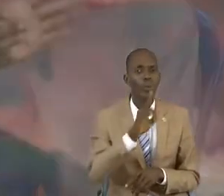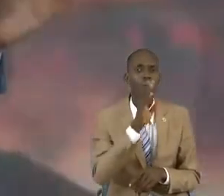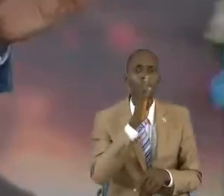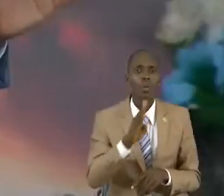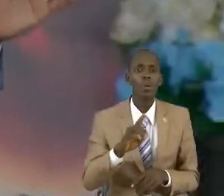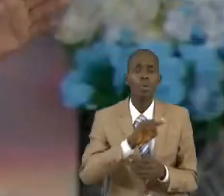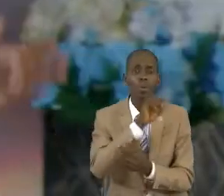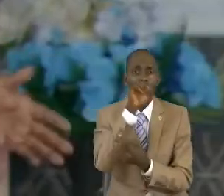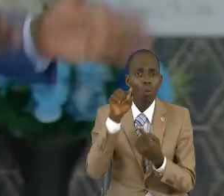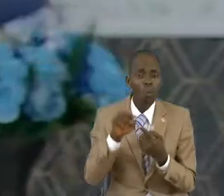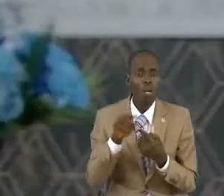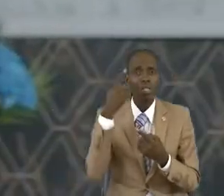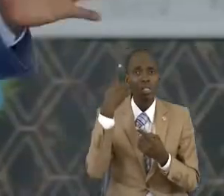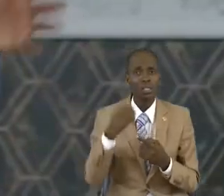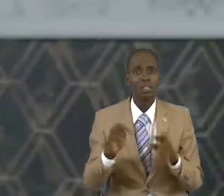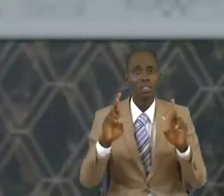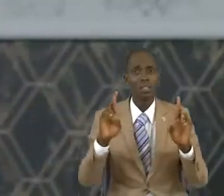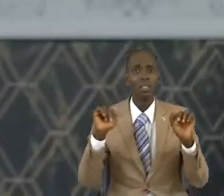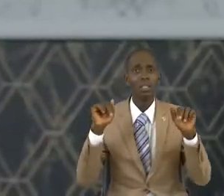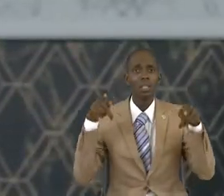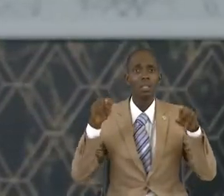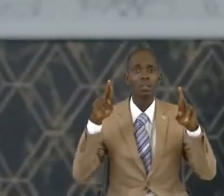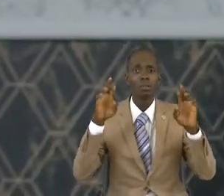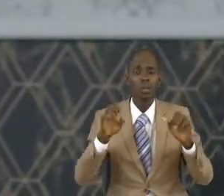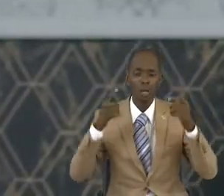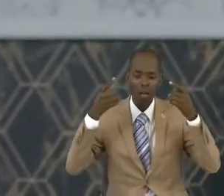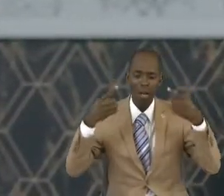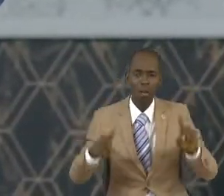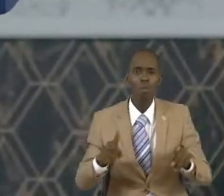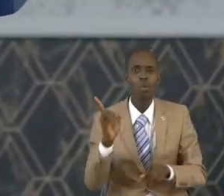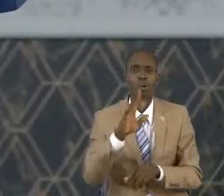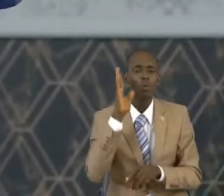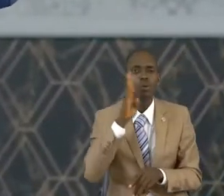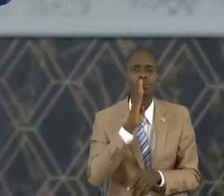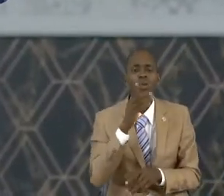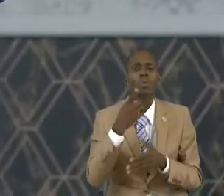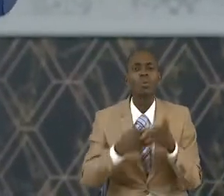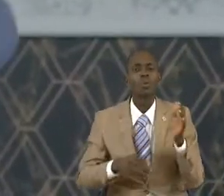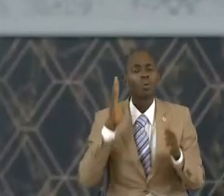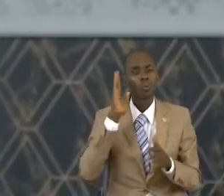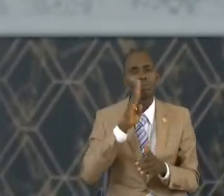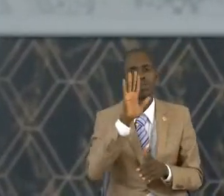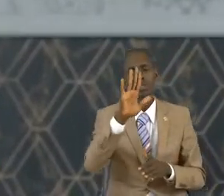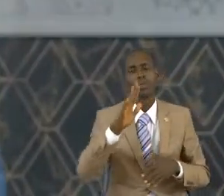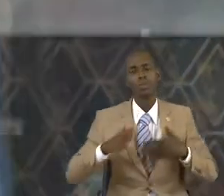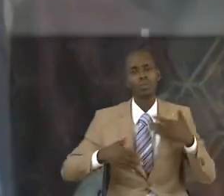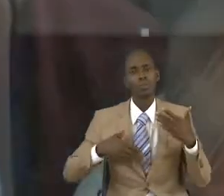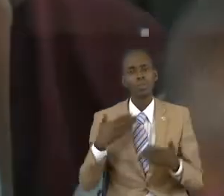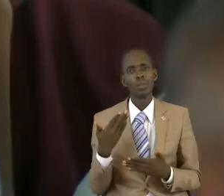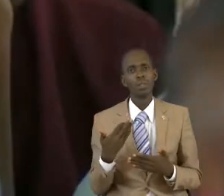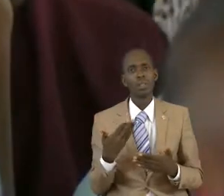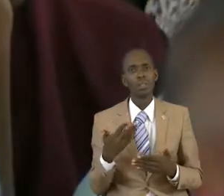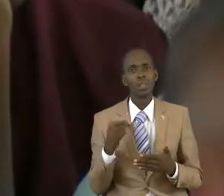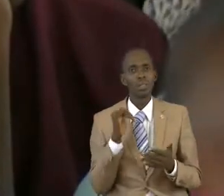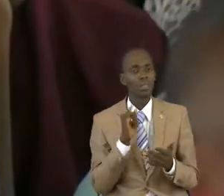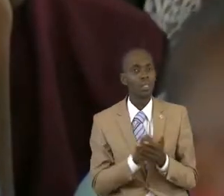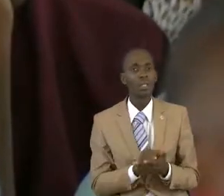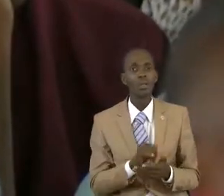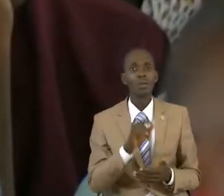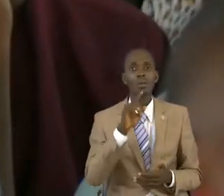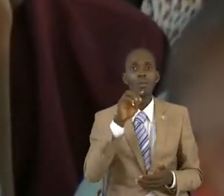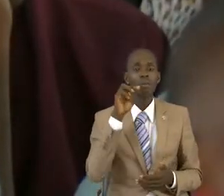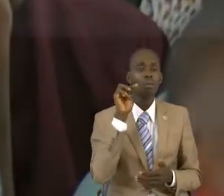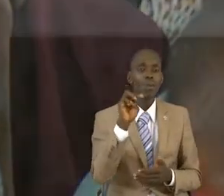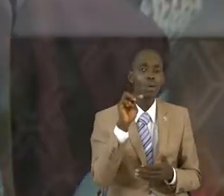the rapture happens? What will be your joy? That ₦1 million hindered you